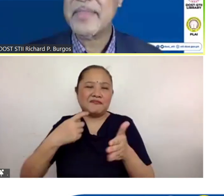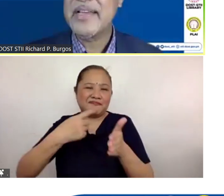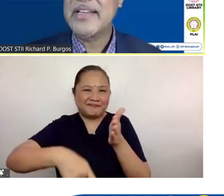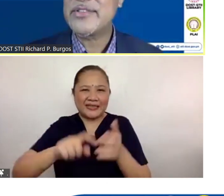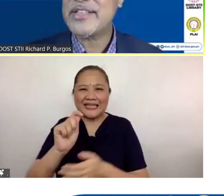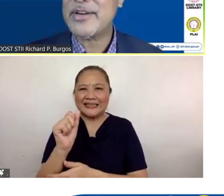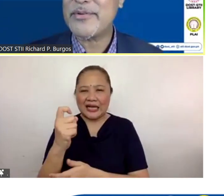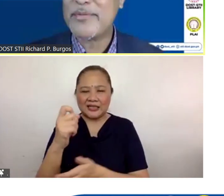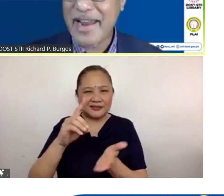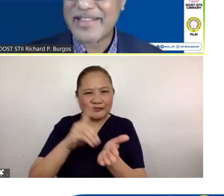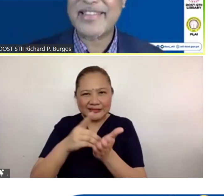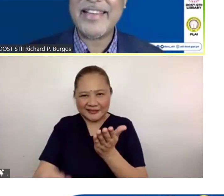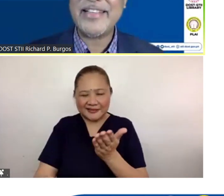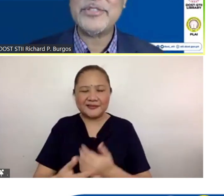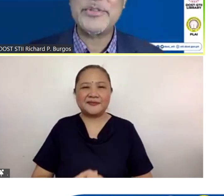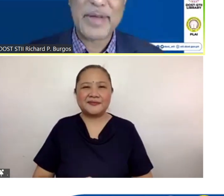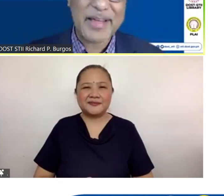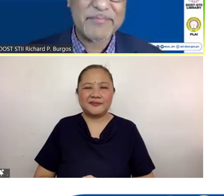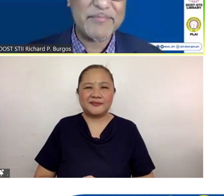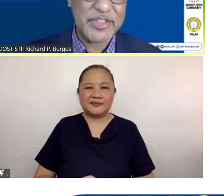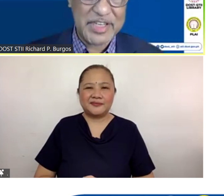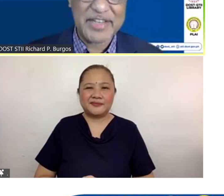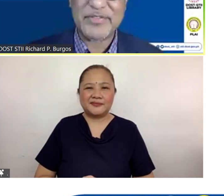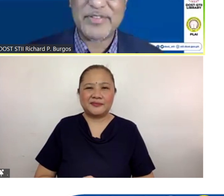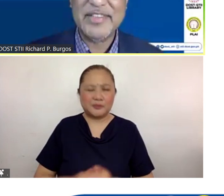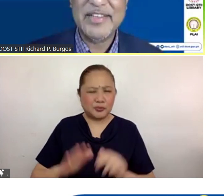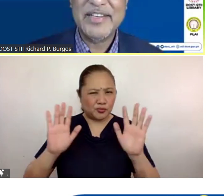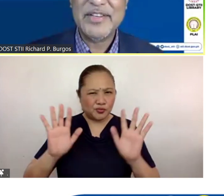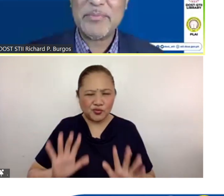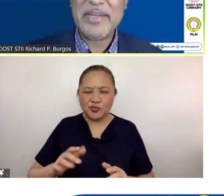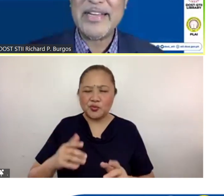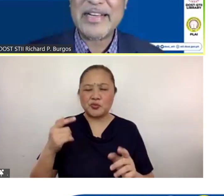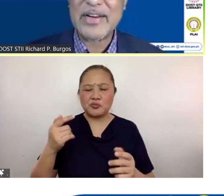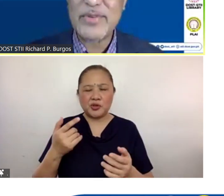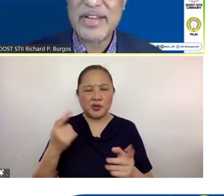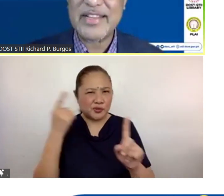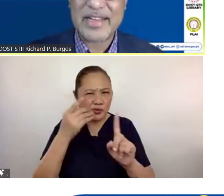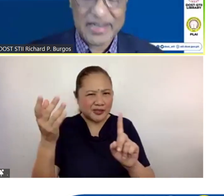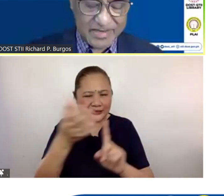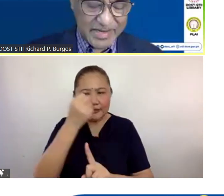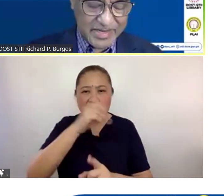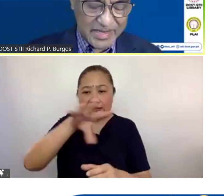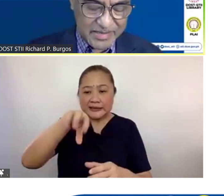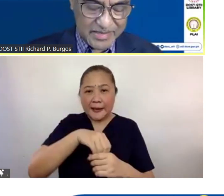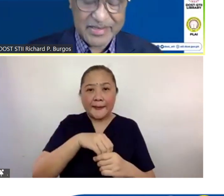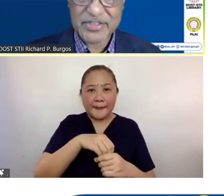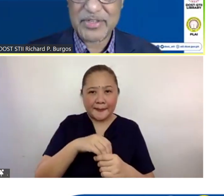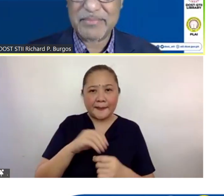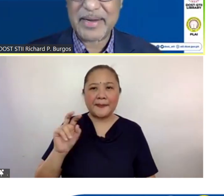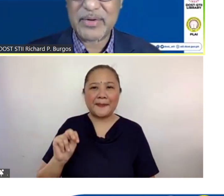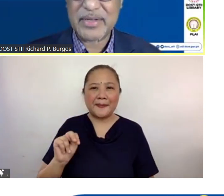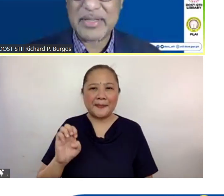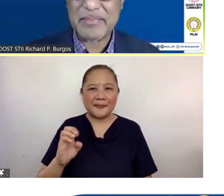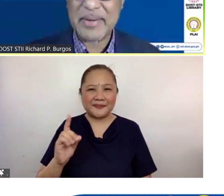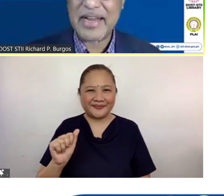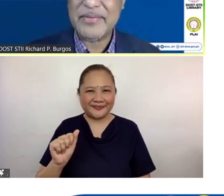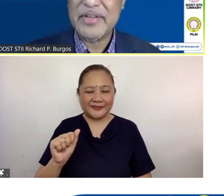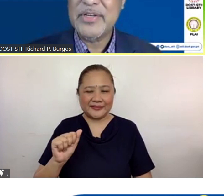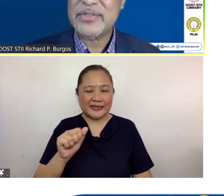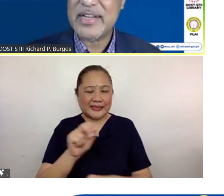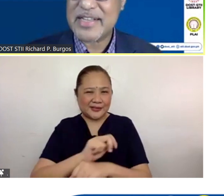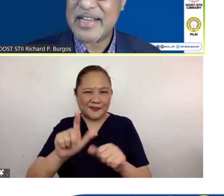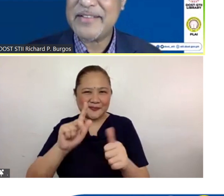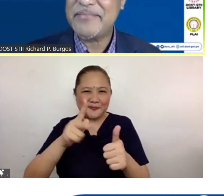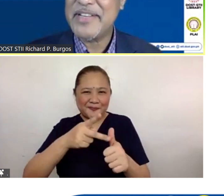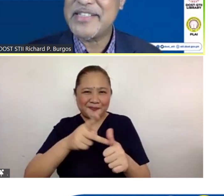okay? So that's a great thing to have achieved, to be included in the NEDA National Priority Plan.